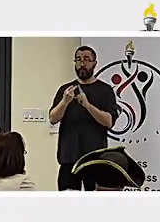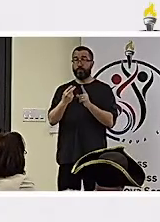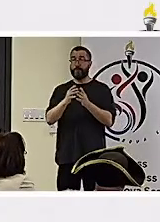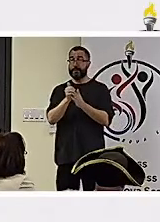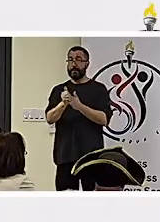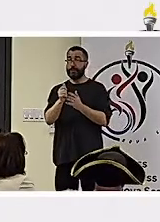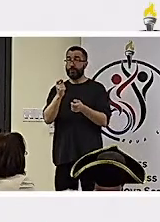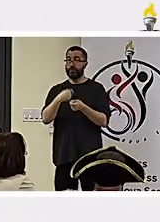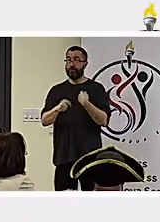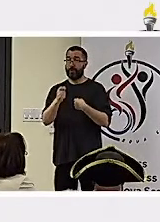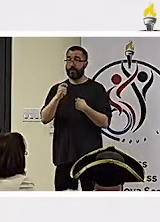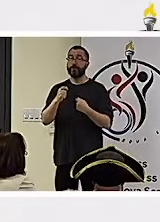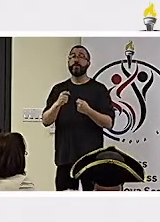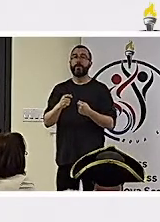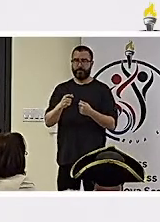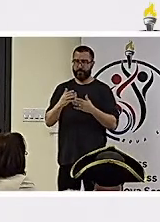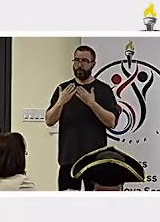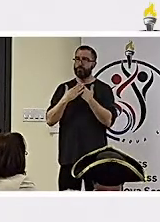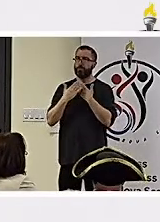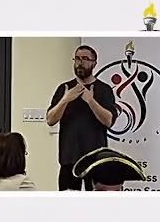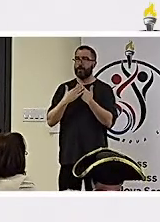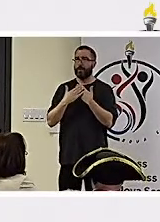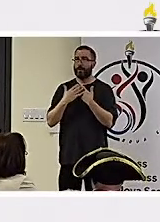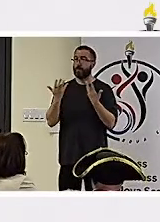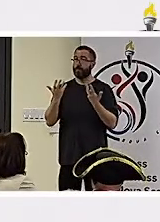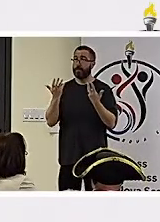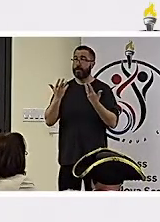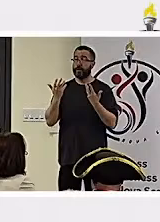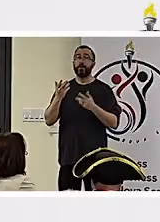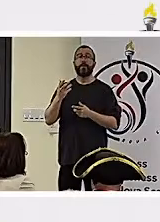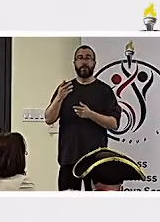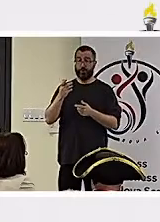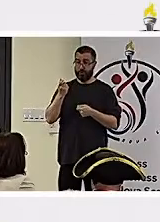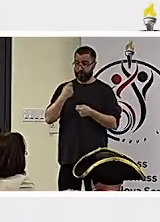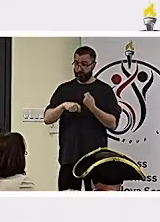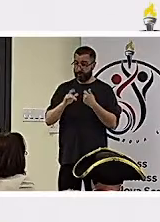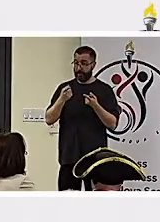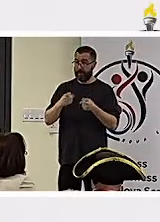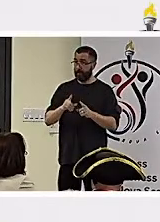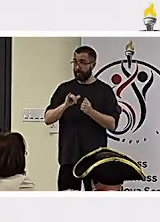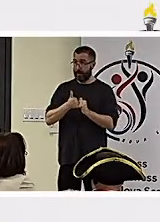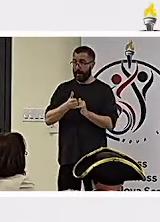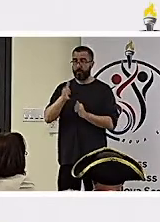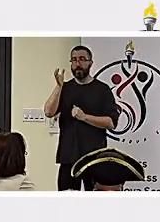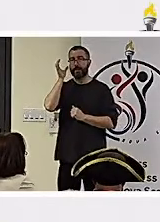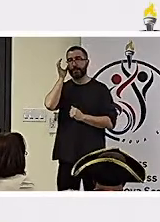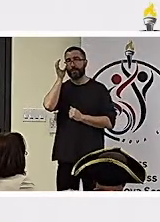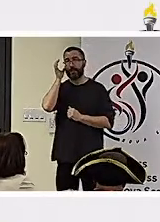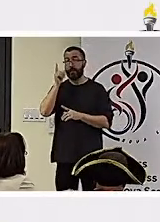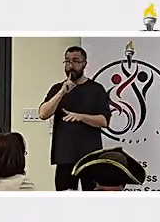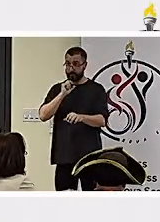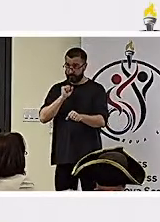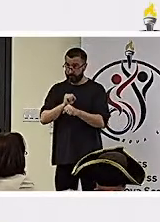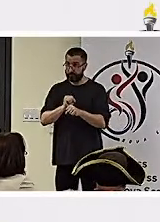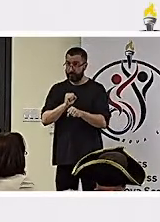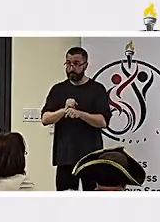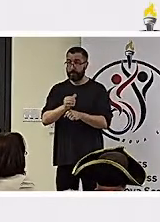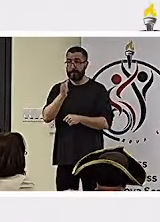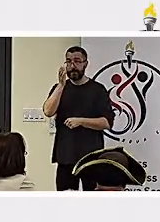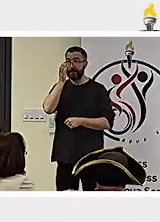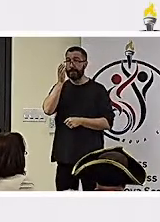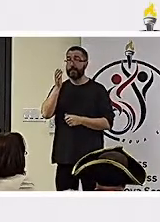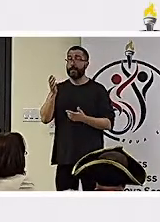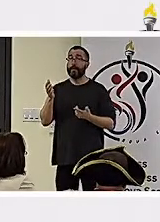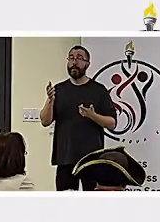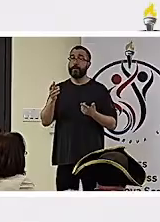Action, reminds us that meaningful change begins by listening, truly listening, to the